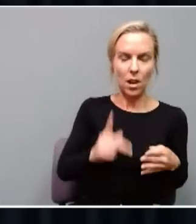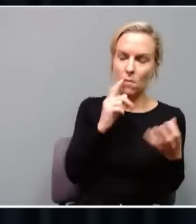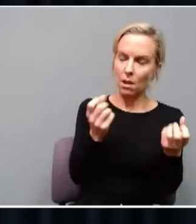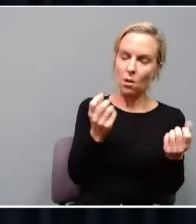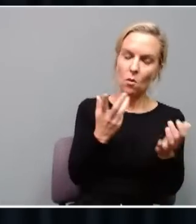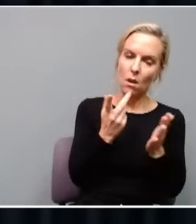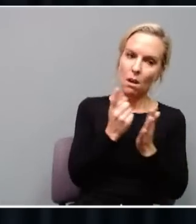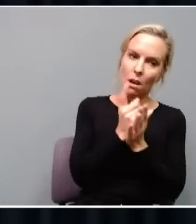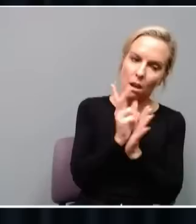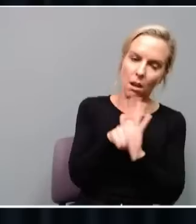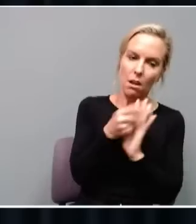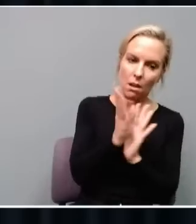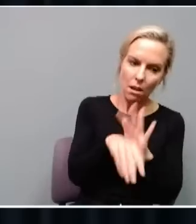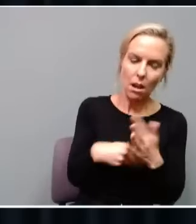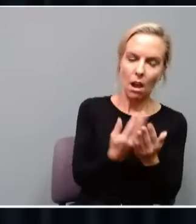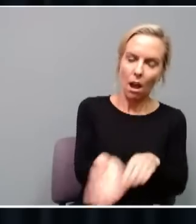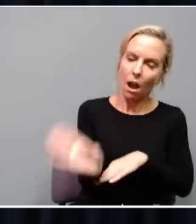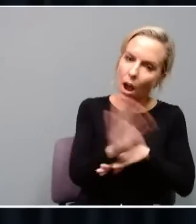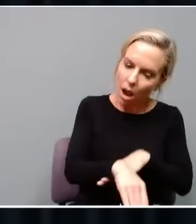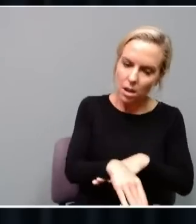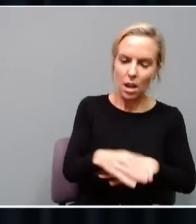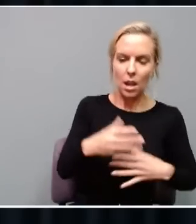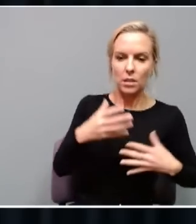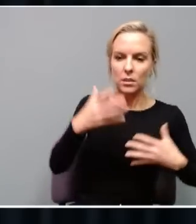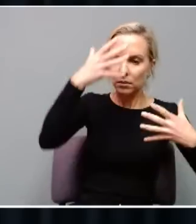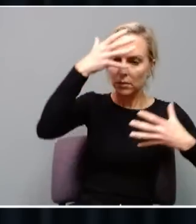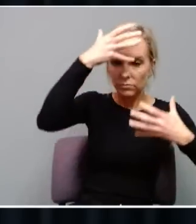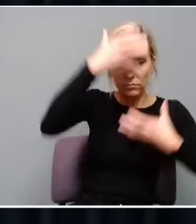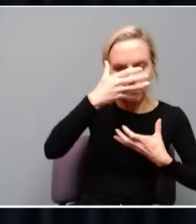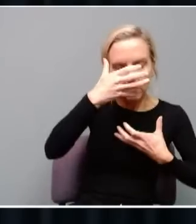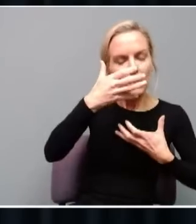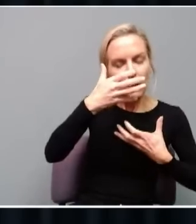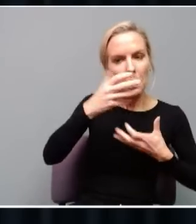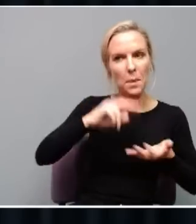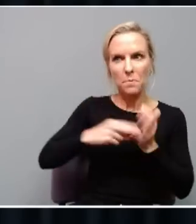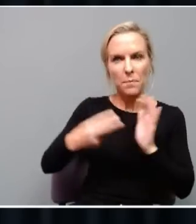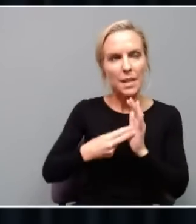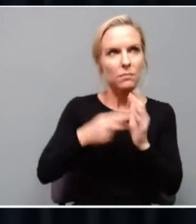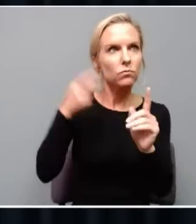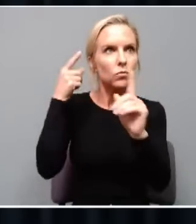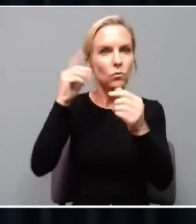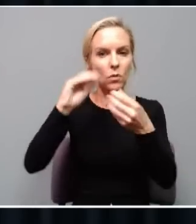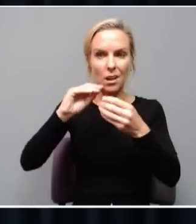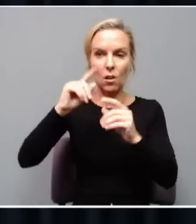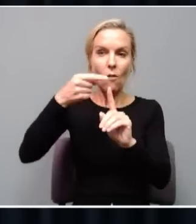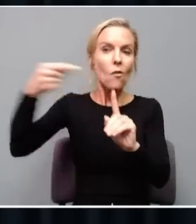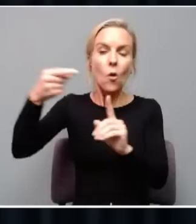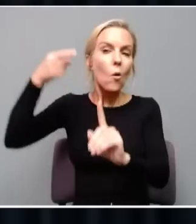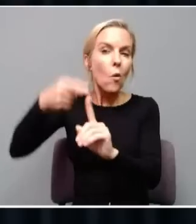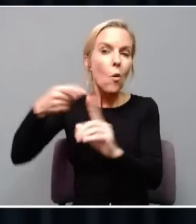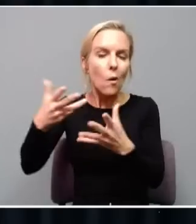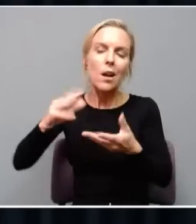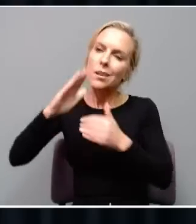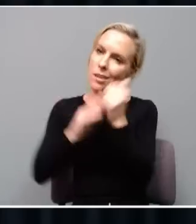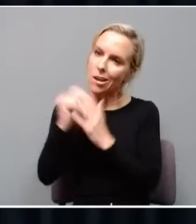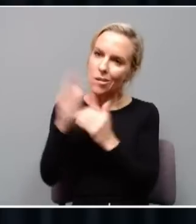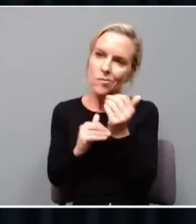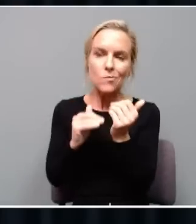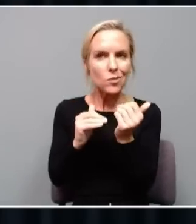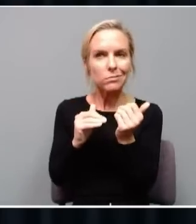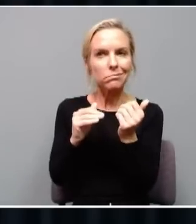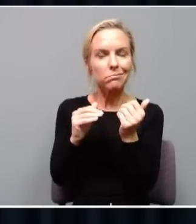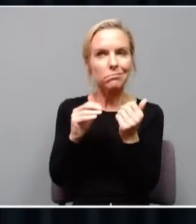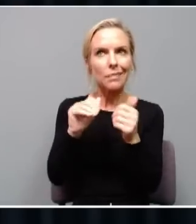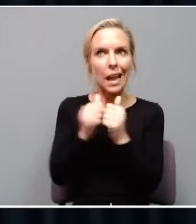knew that comfort was extremely important to them. So we designed it in a way that's different from